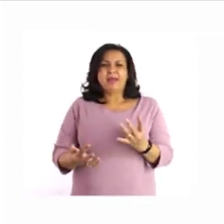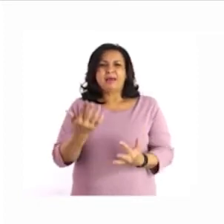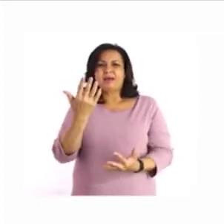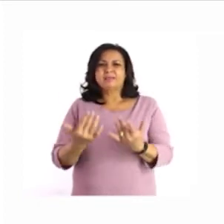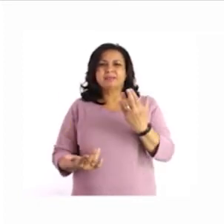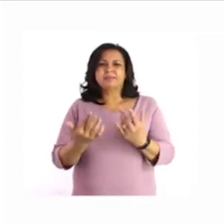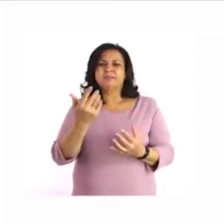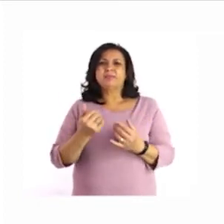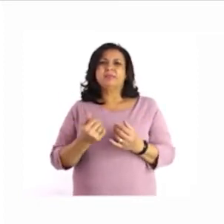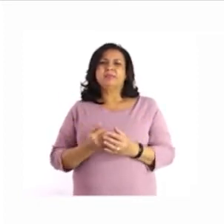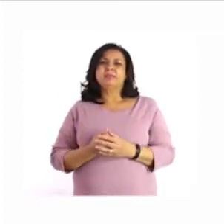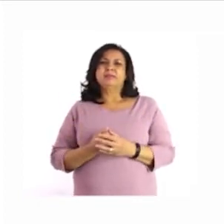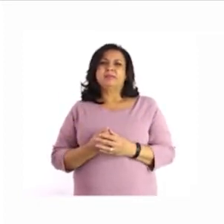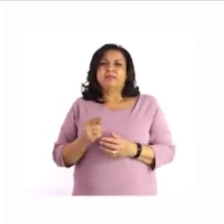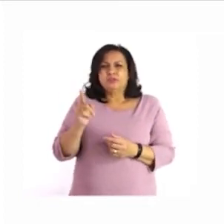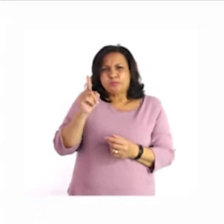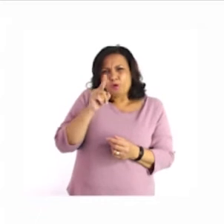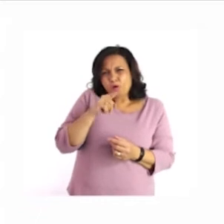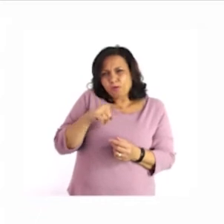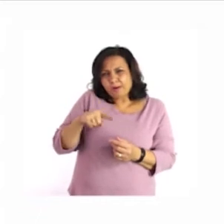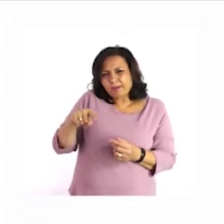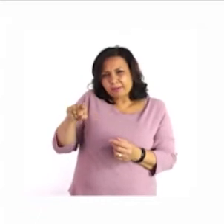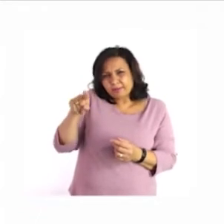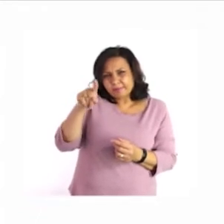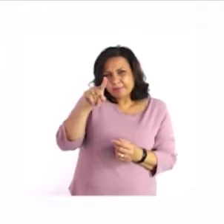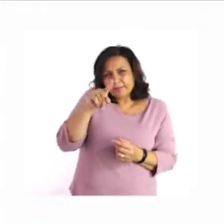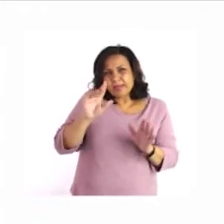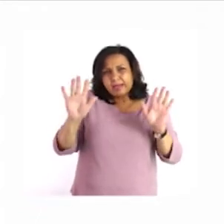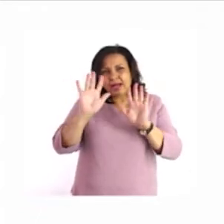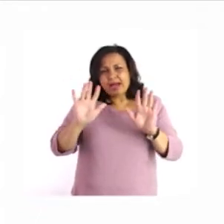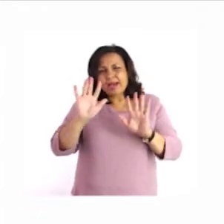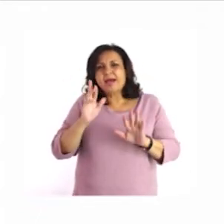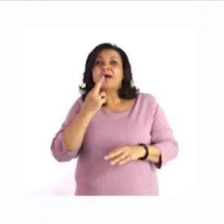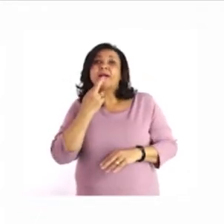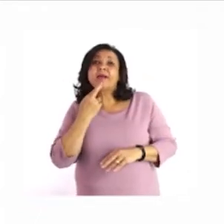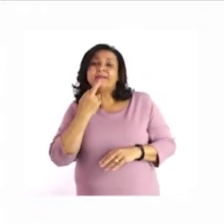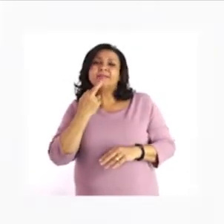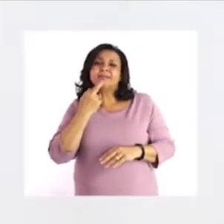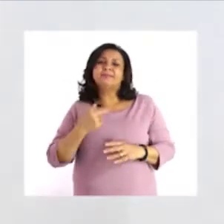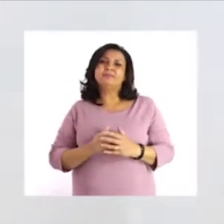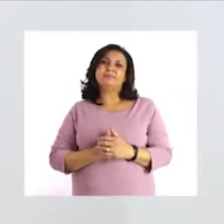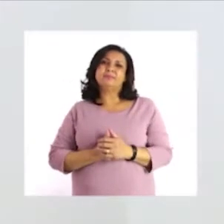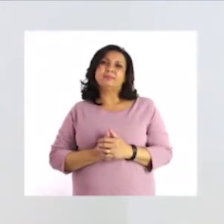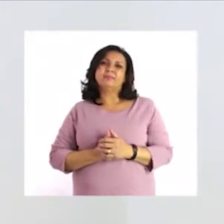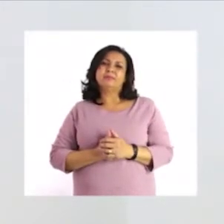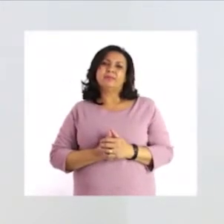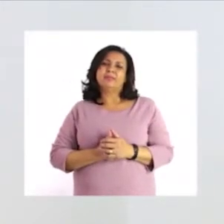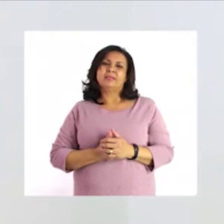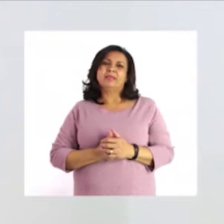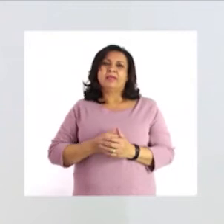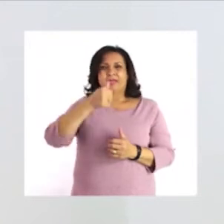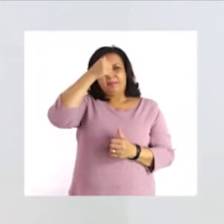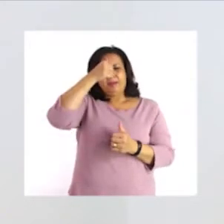the last circle you will color, the smallest one also you will color red. Let's remember the red apples